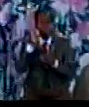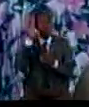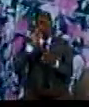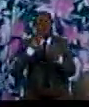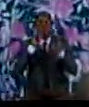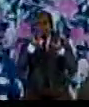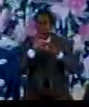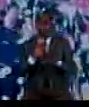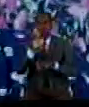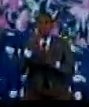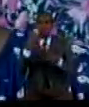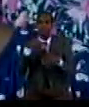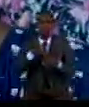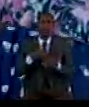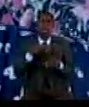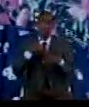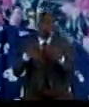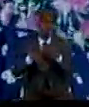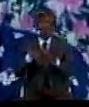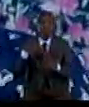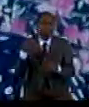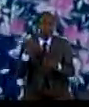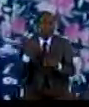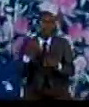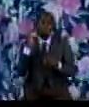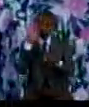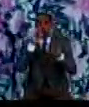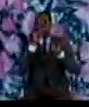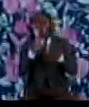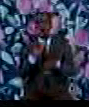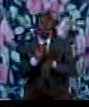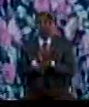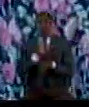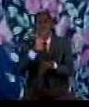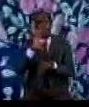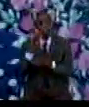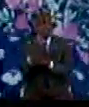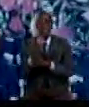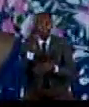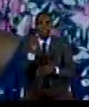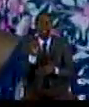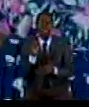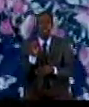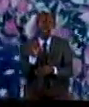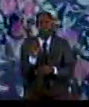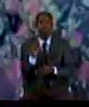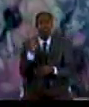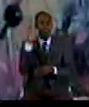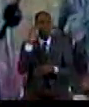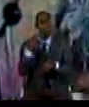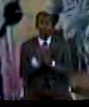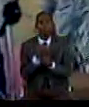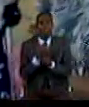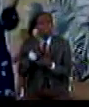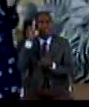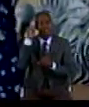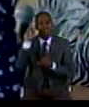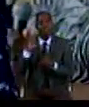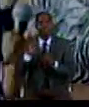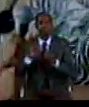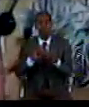you're coming in. He will bless the work of your hands. He will make his countenance to shine upon you.